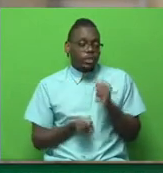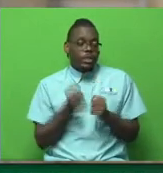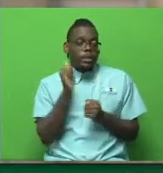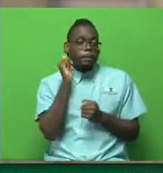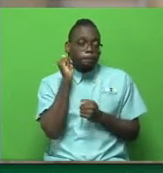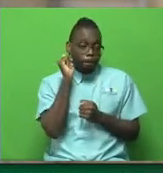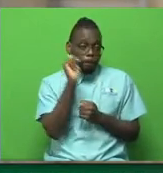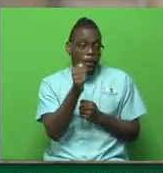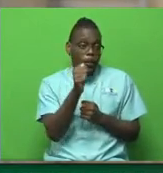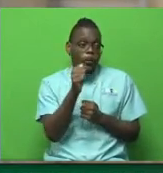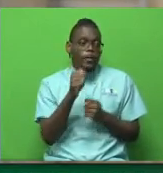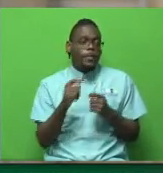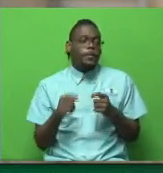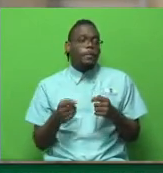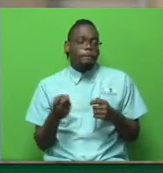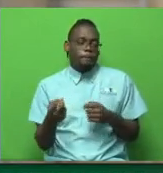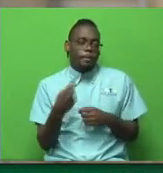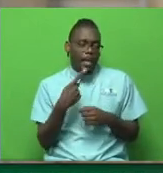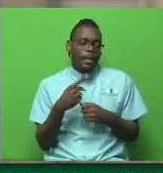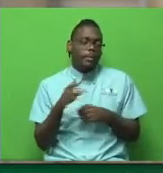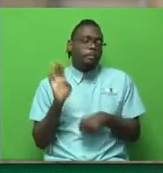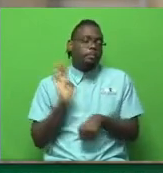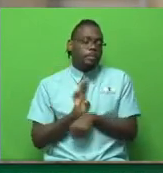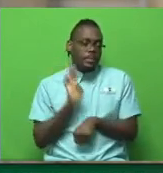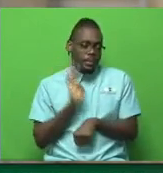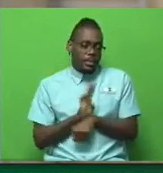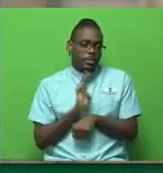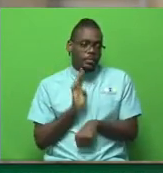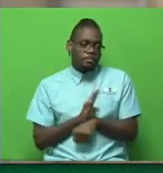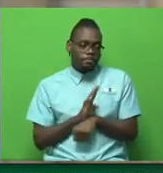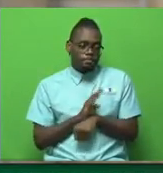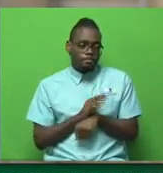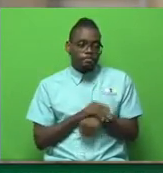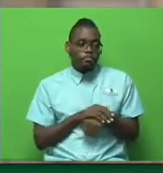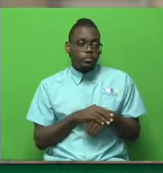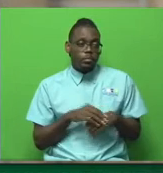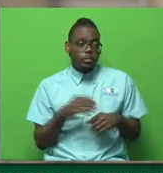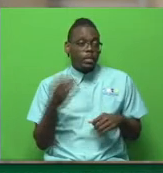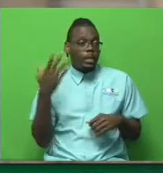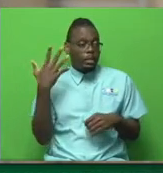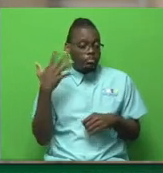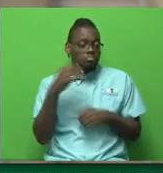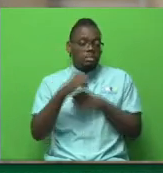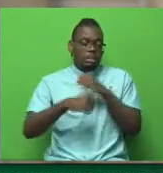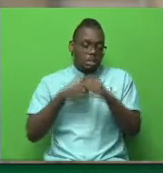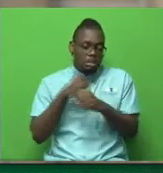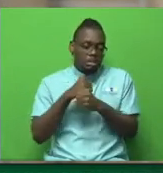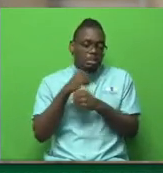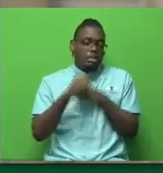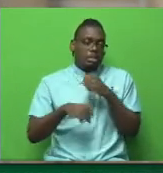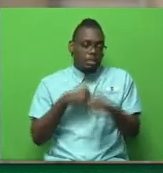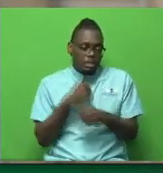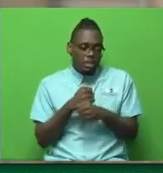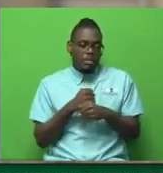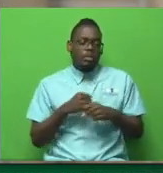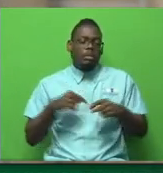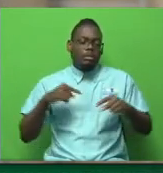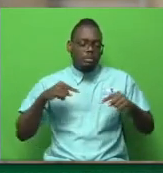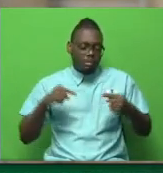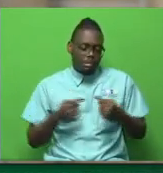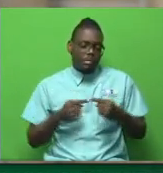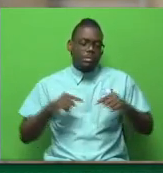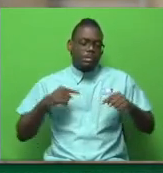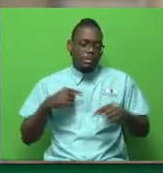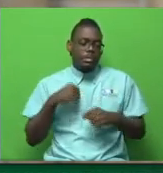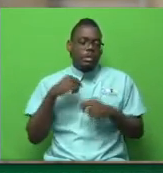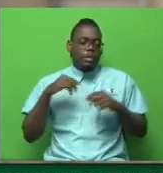after several years of severe hardship this government has set the stage for growth and economic expansion with a